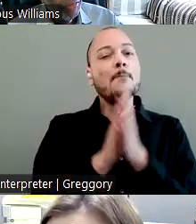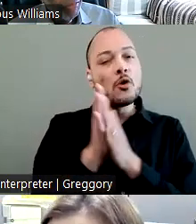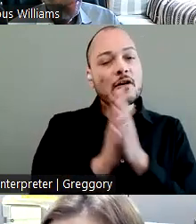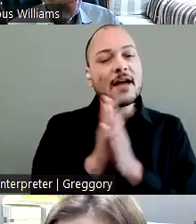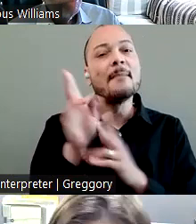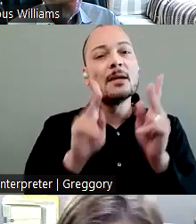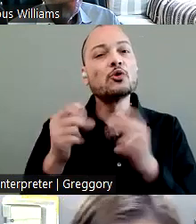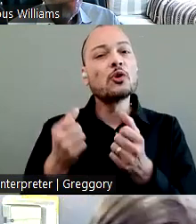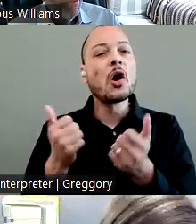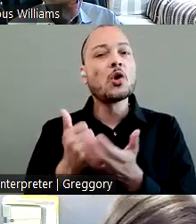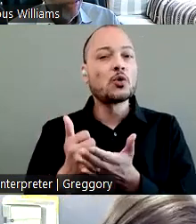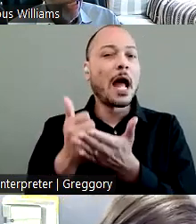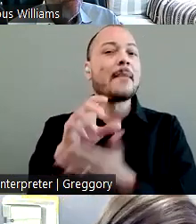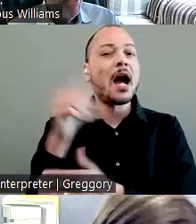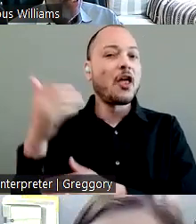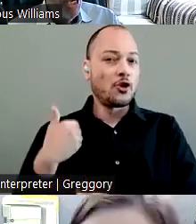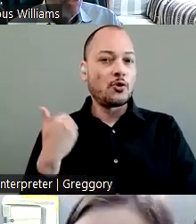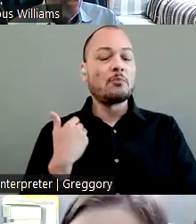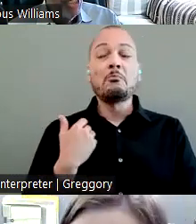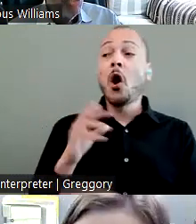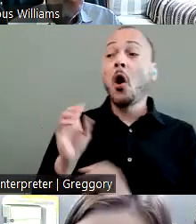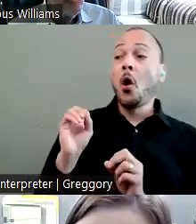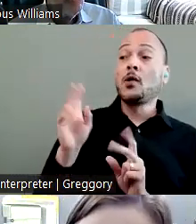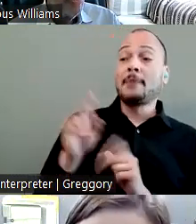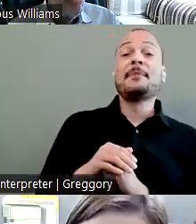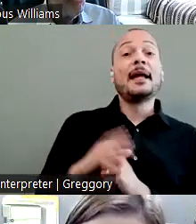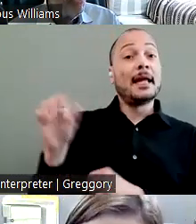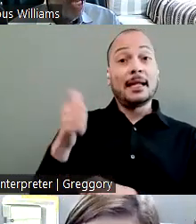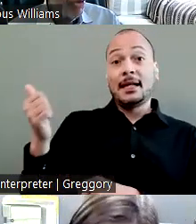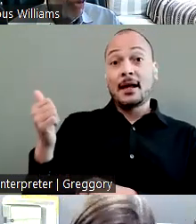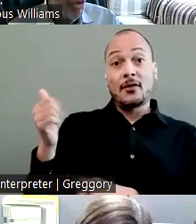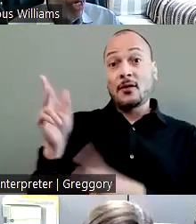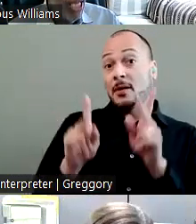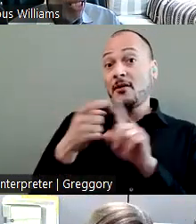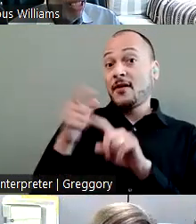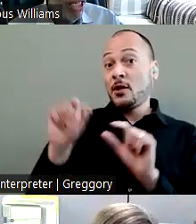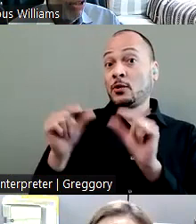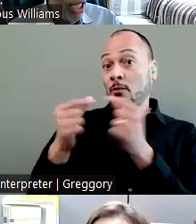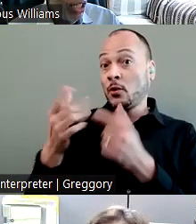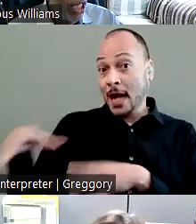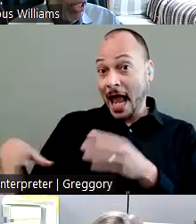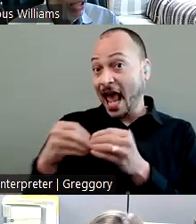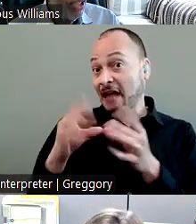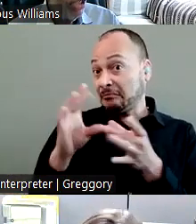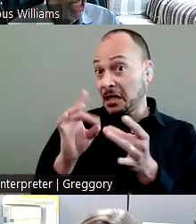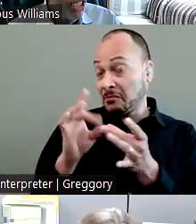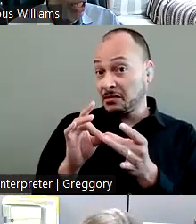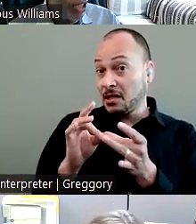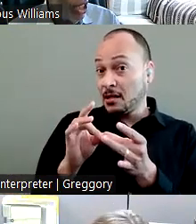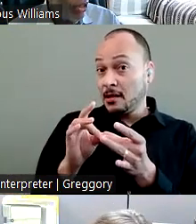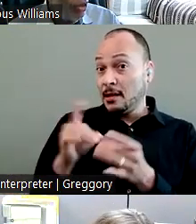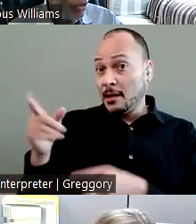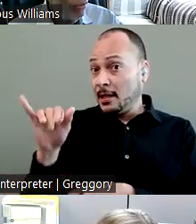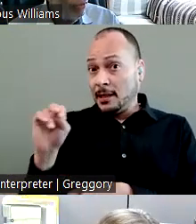youth. Okay. Are there other people from that group who want to add any other headlines that Janet